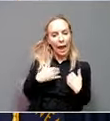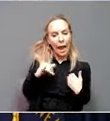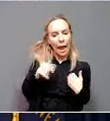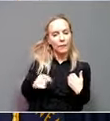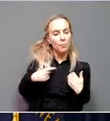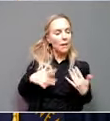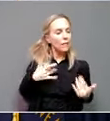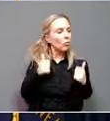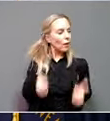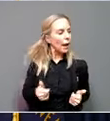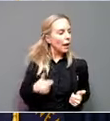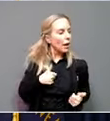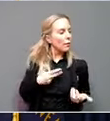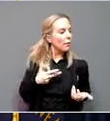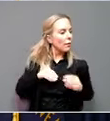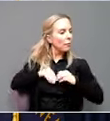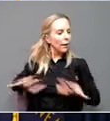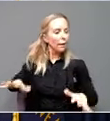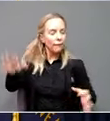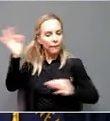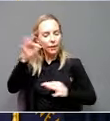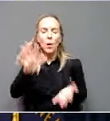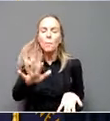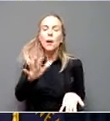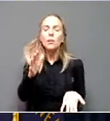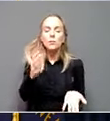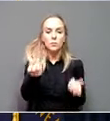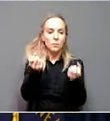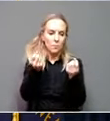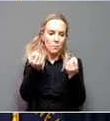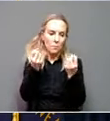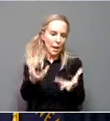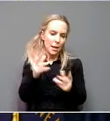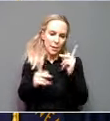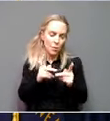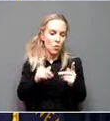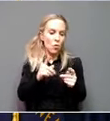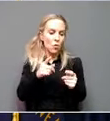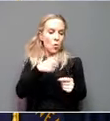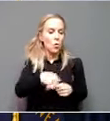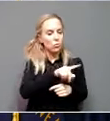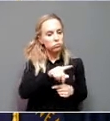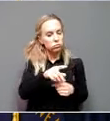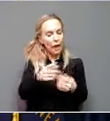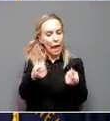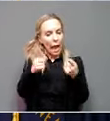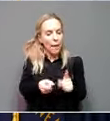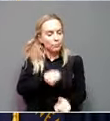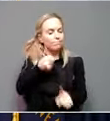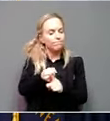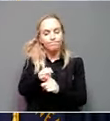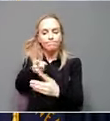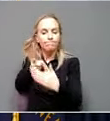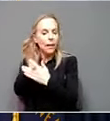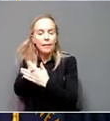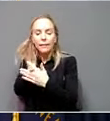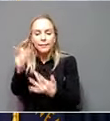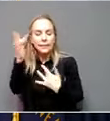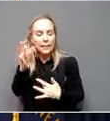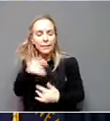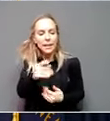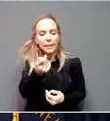people every single day that don't fall in those groups, that get a breakthrough case, and it's either minor symptoms or they get a